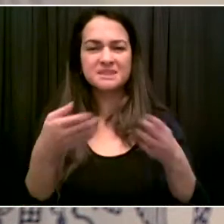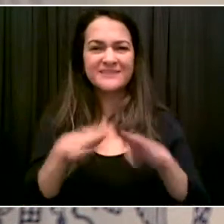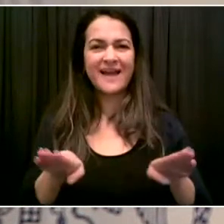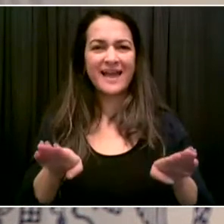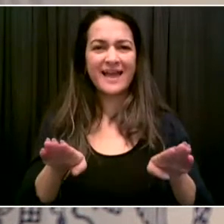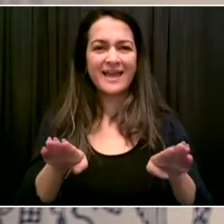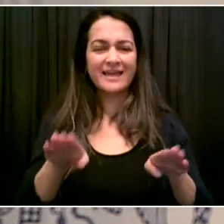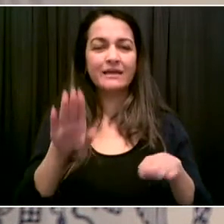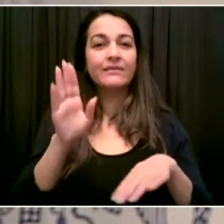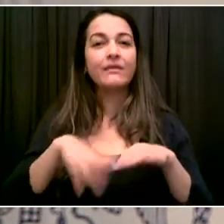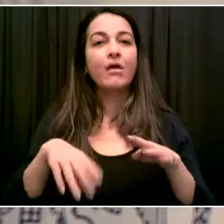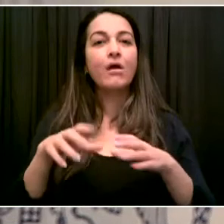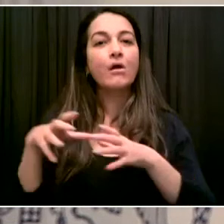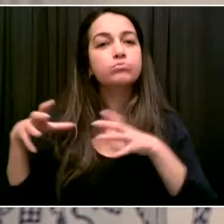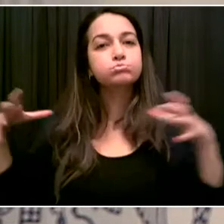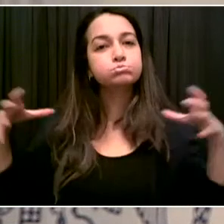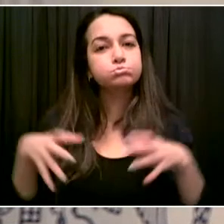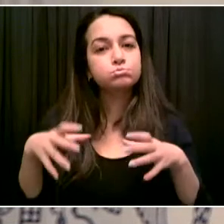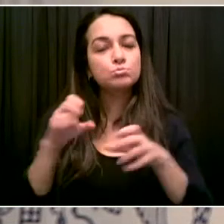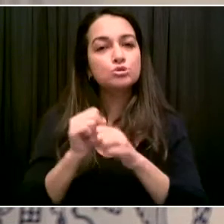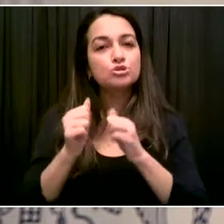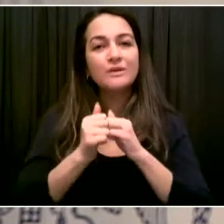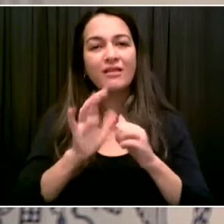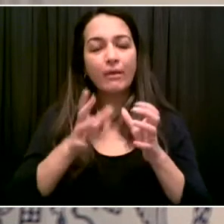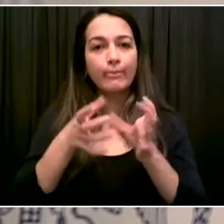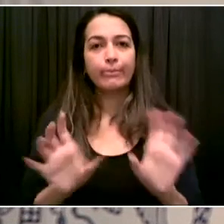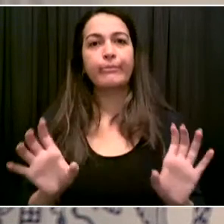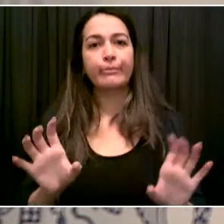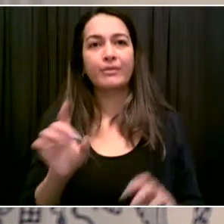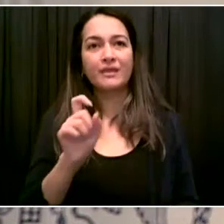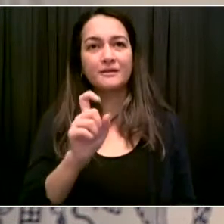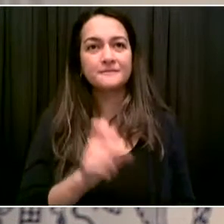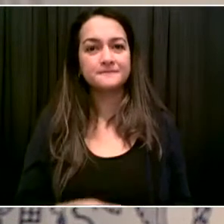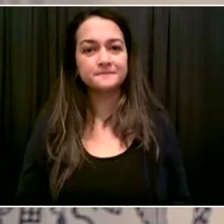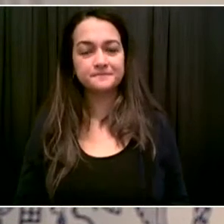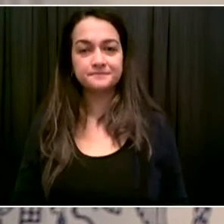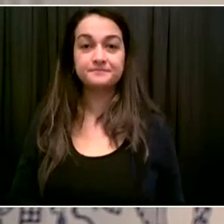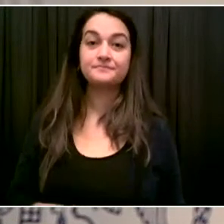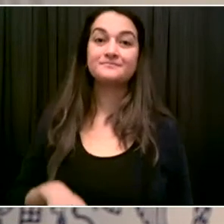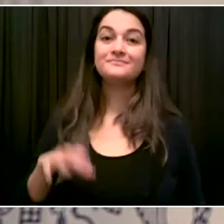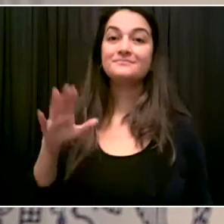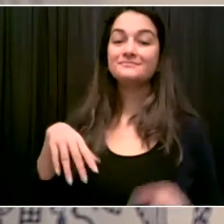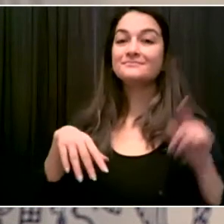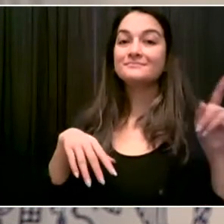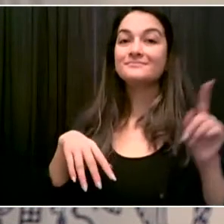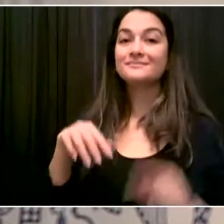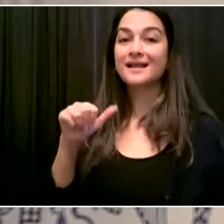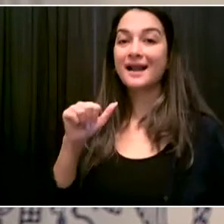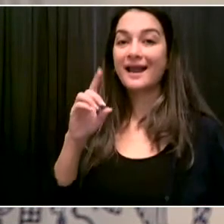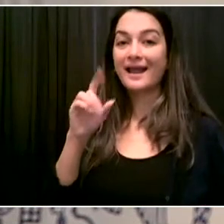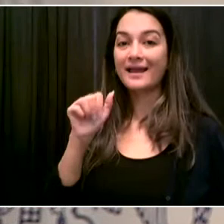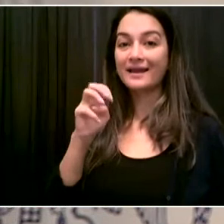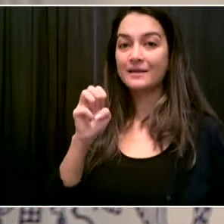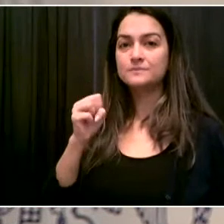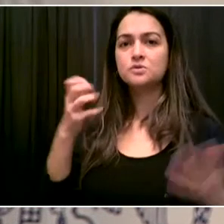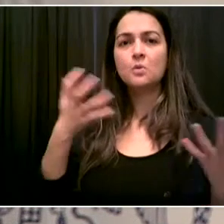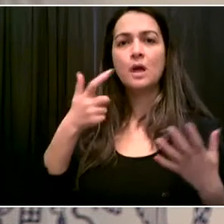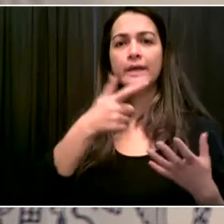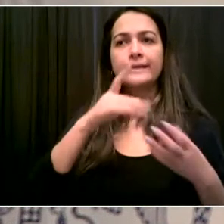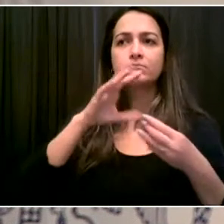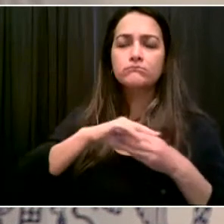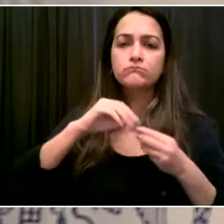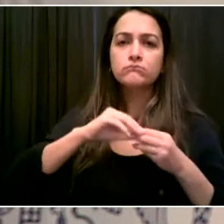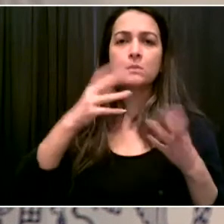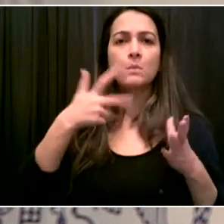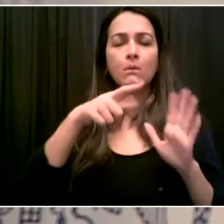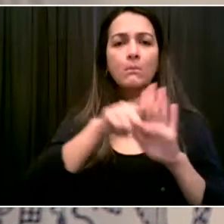comments you refer to. I don't want to try and analyze things I really haven't seen. I respect Eric Adams a lot.